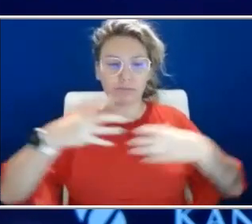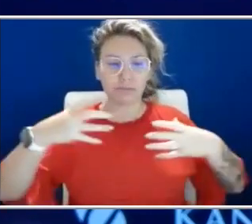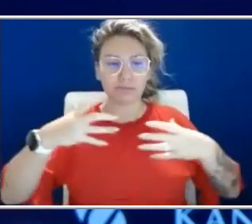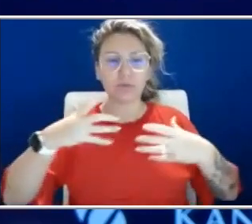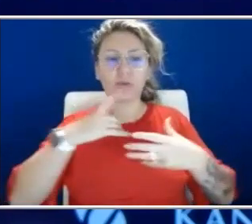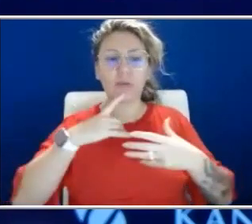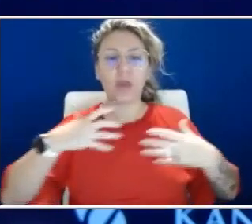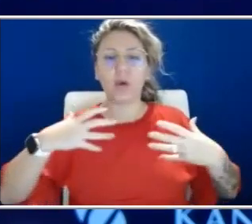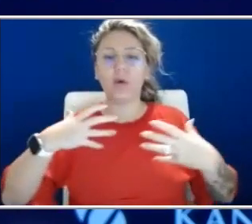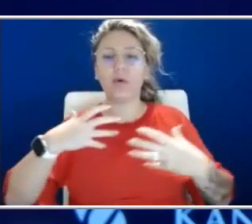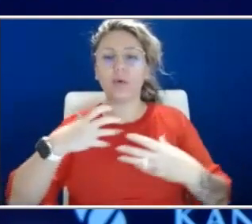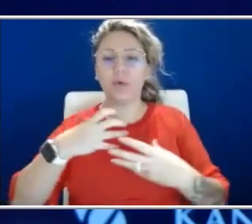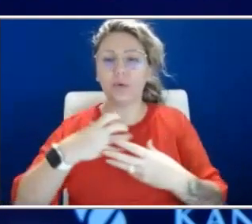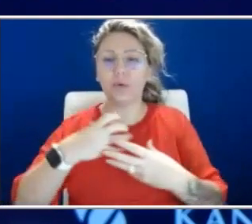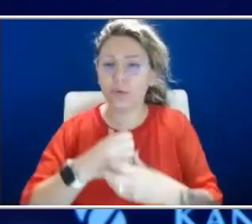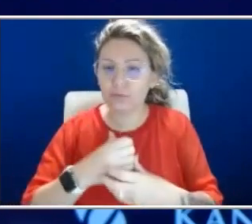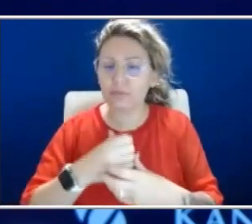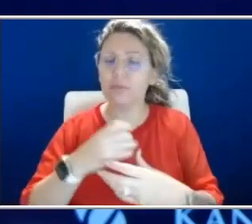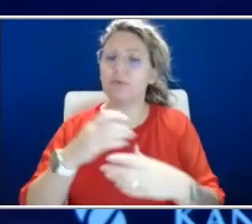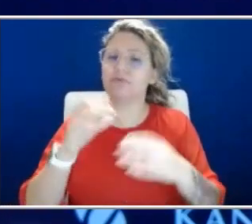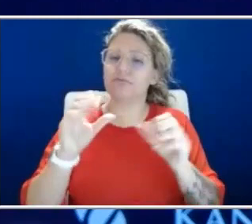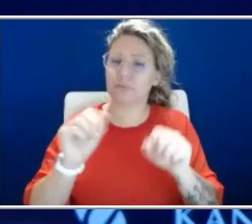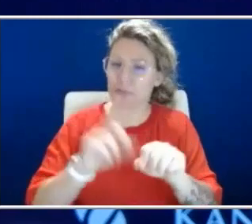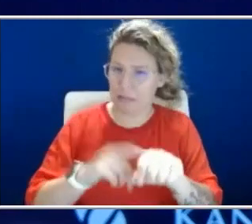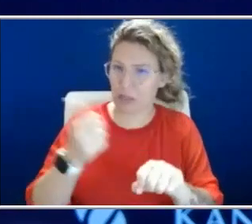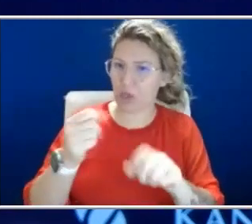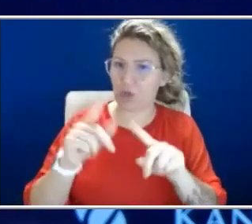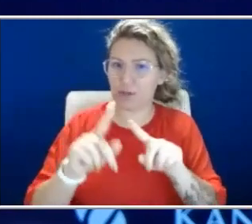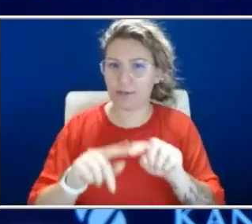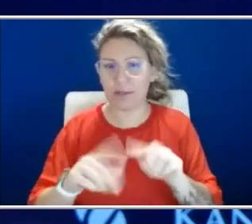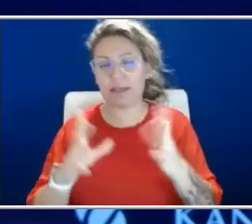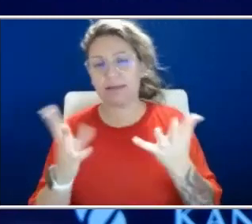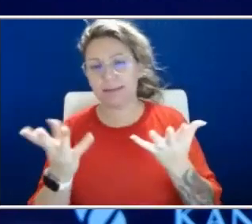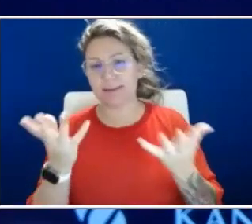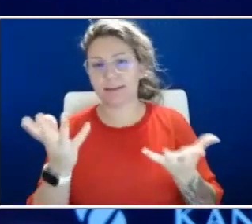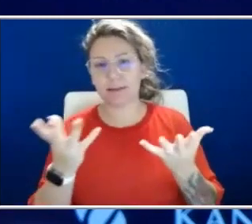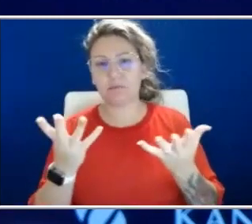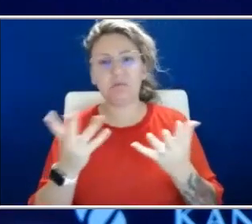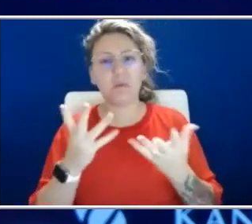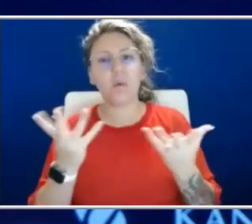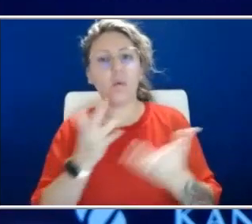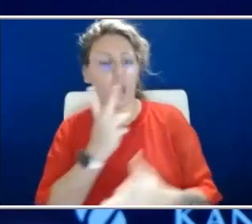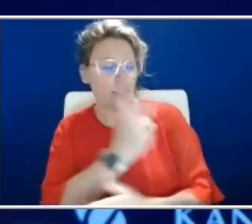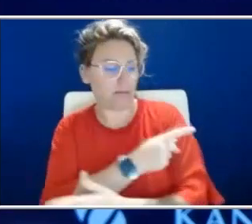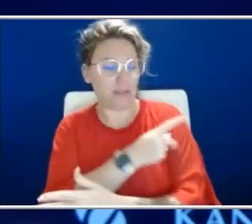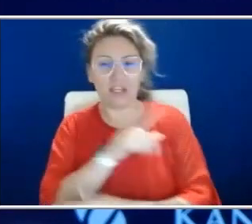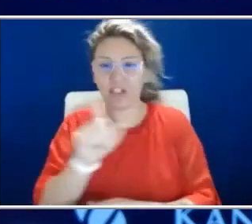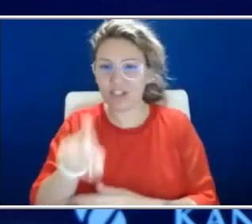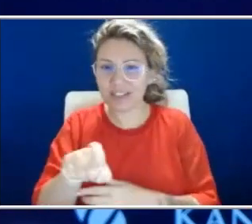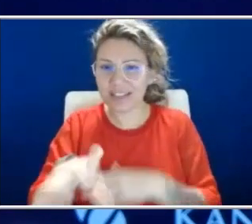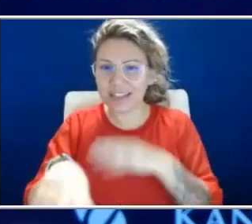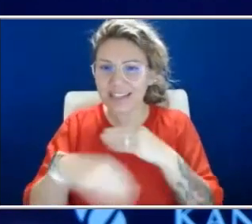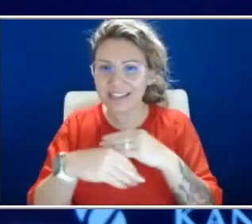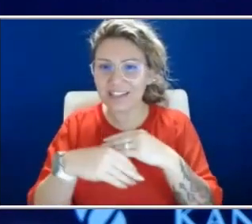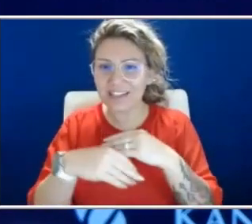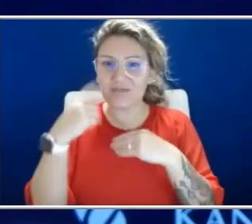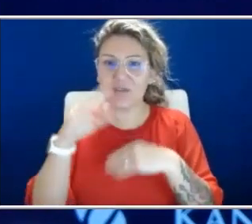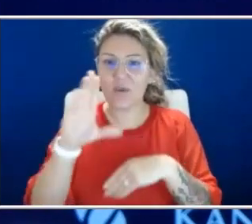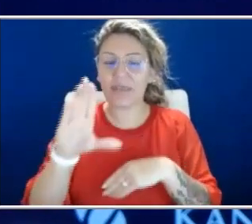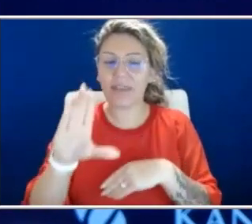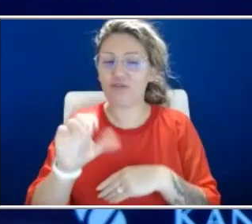That timeline can be longer as well, depending upon what patients may need in addition for their cancer